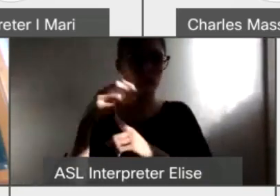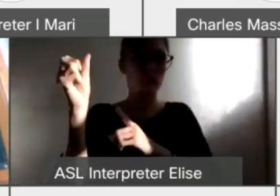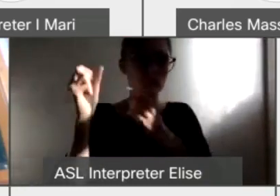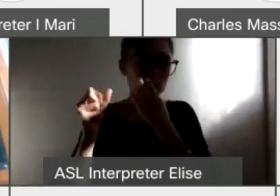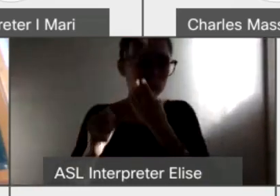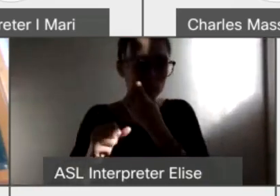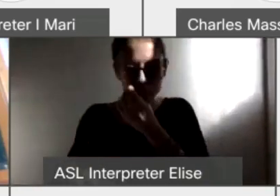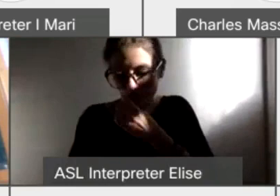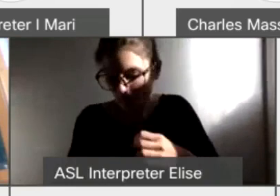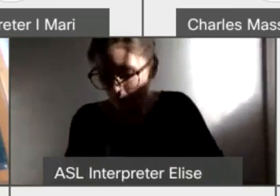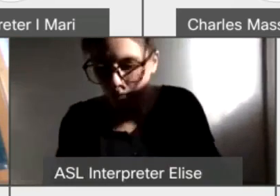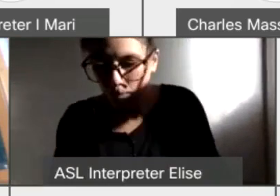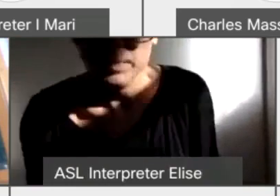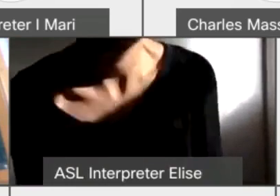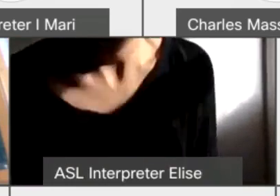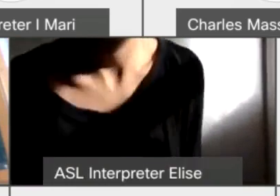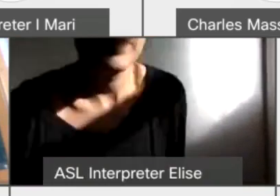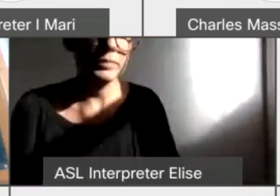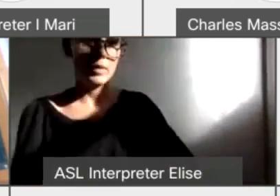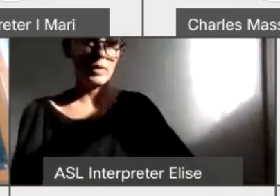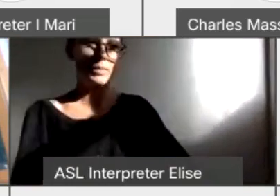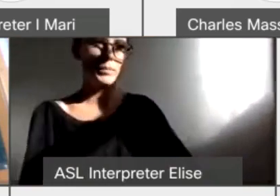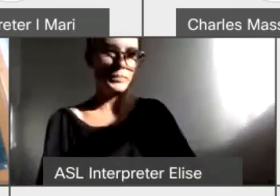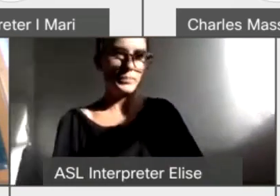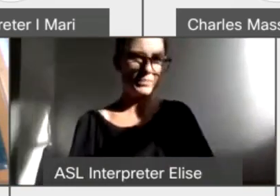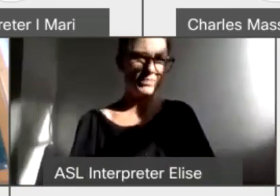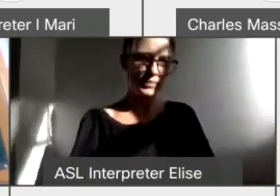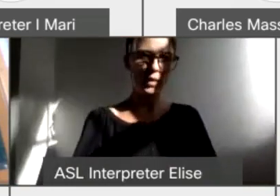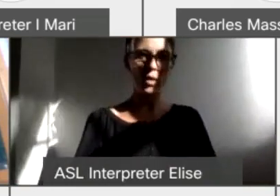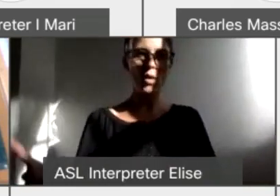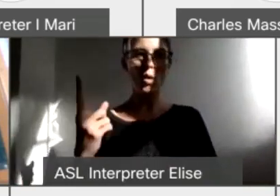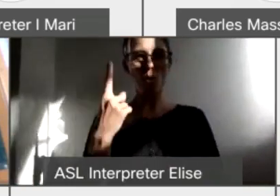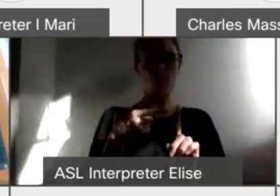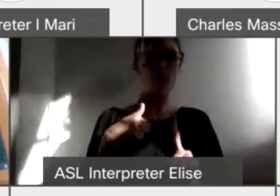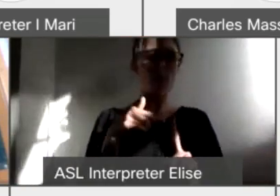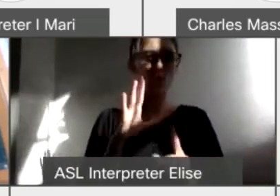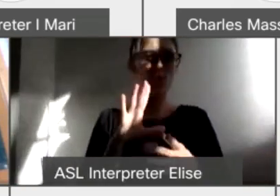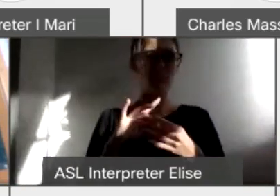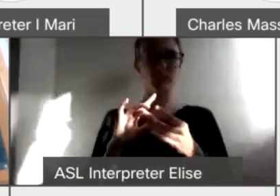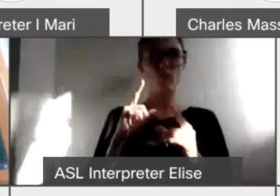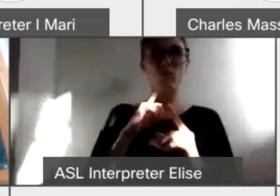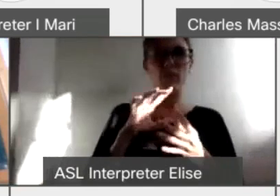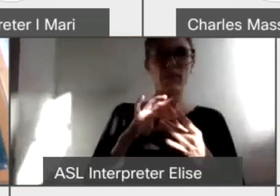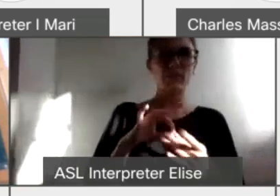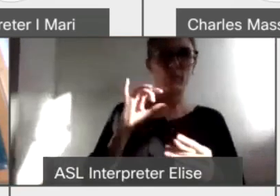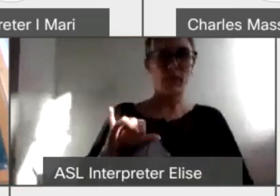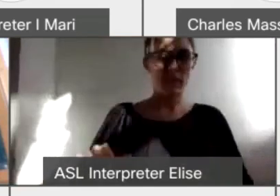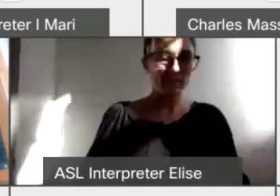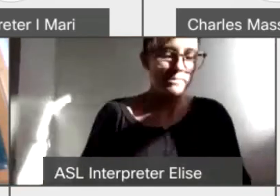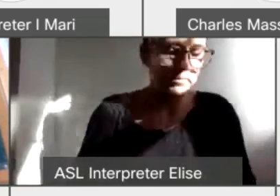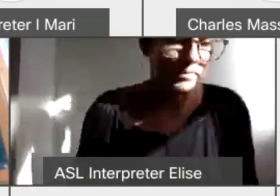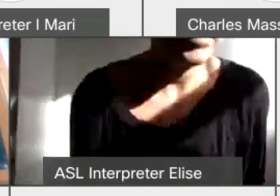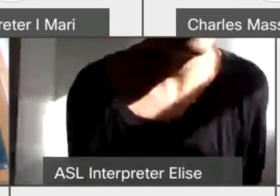So, and I think, the only thing that I would say about that, is that all of those exciting